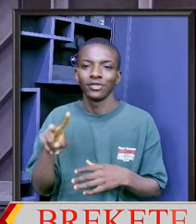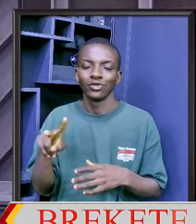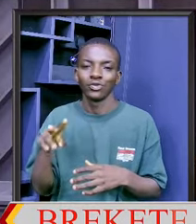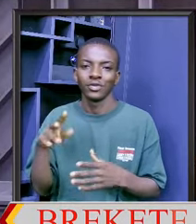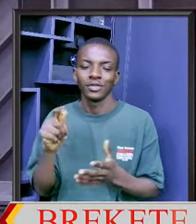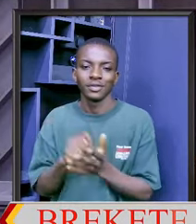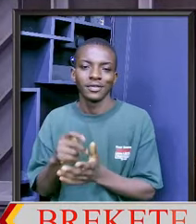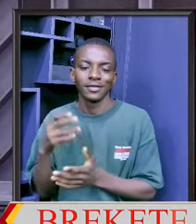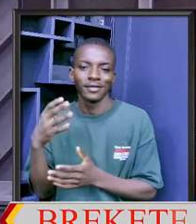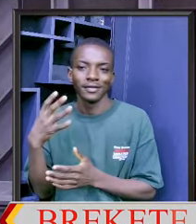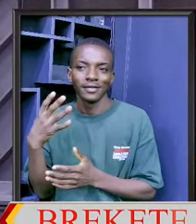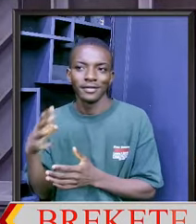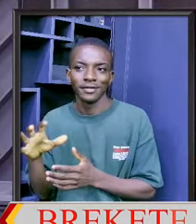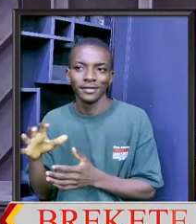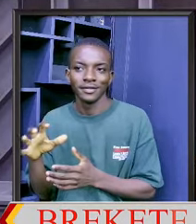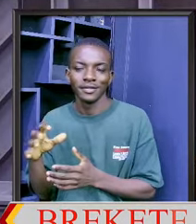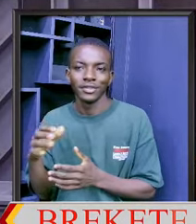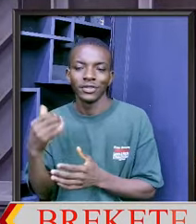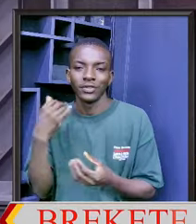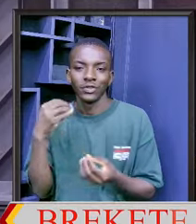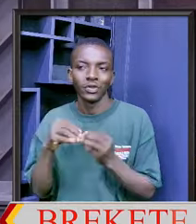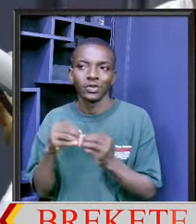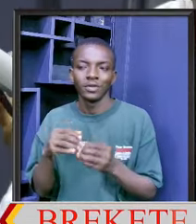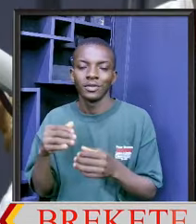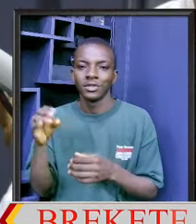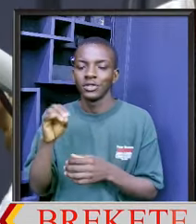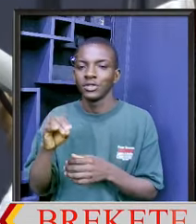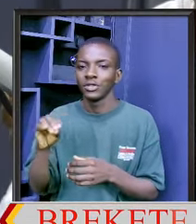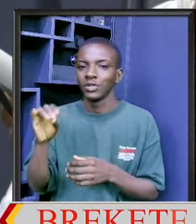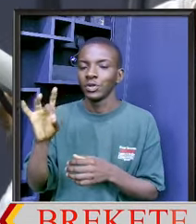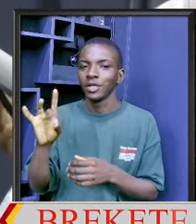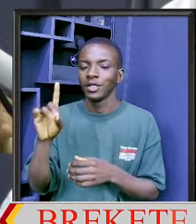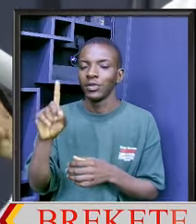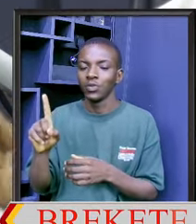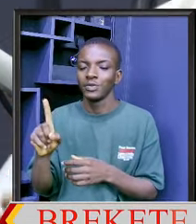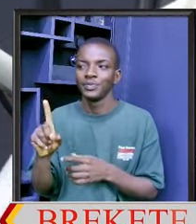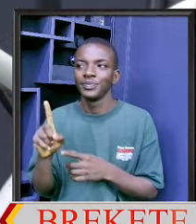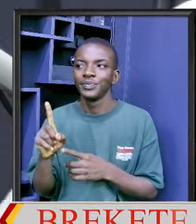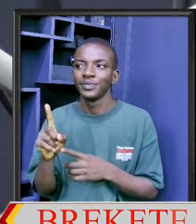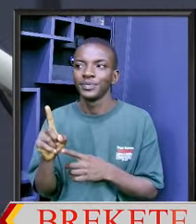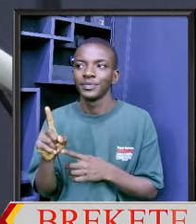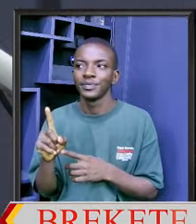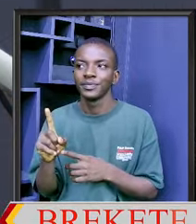32,500. Okay. For the the phone number for rice now